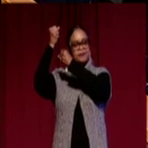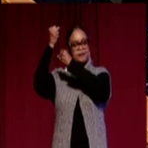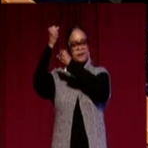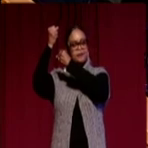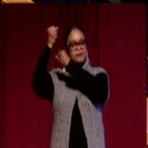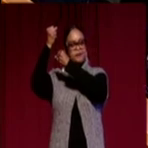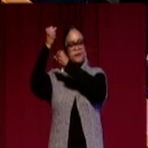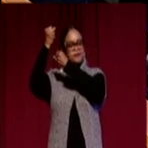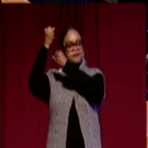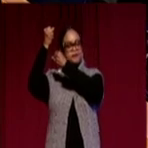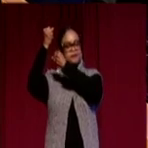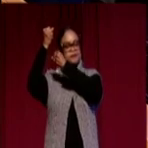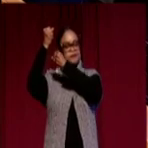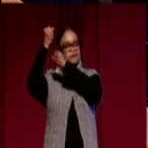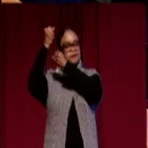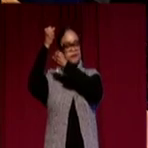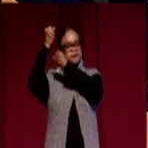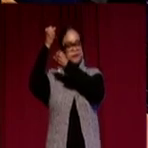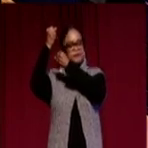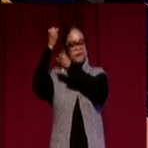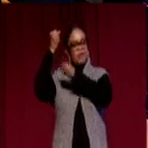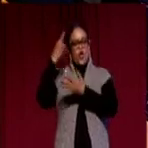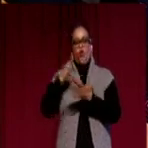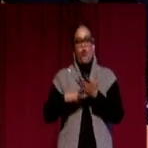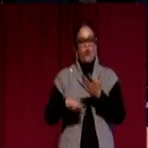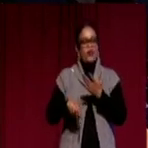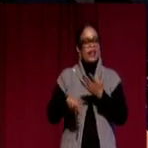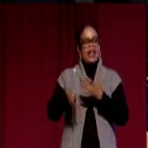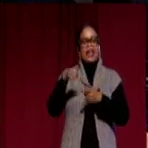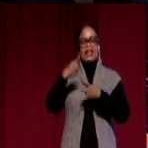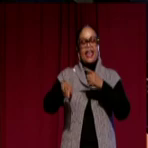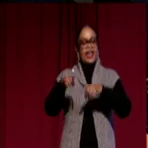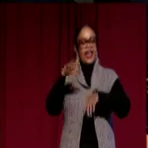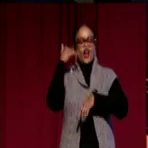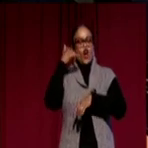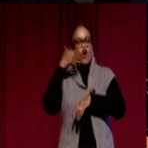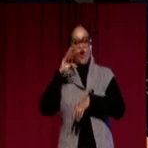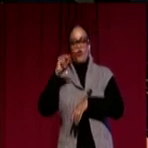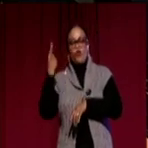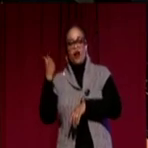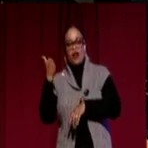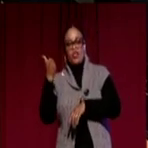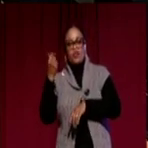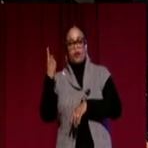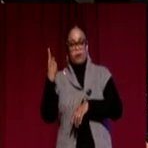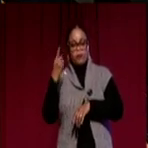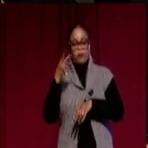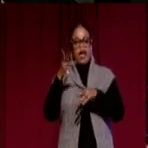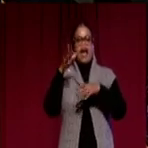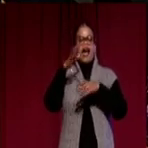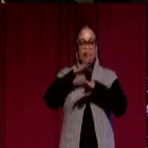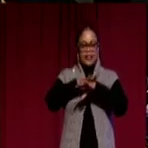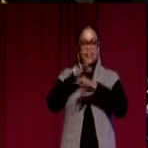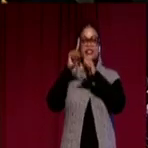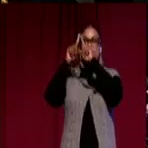in this. When I can't call nobody, I can call on